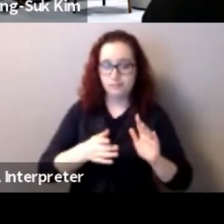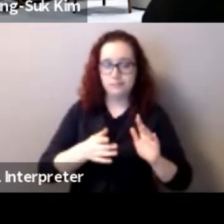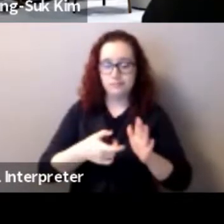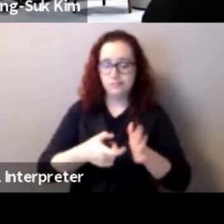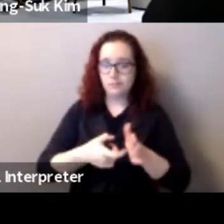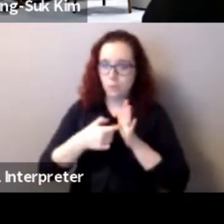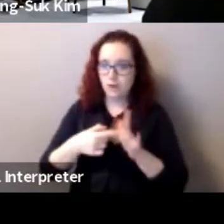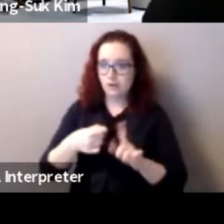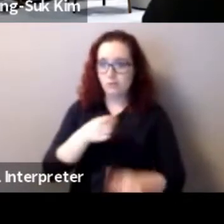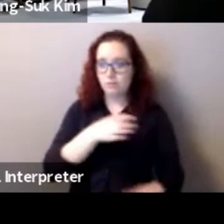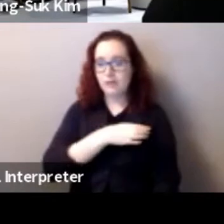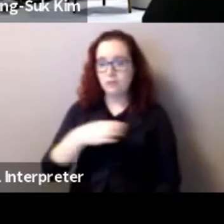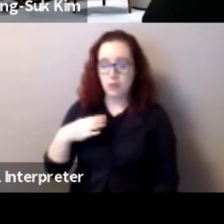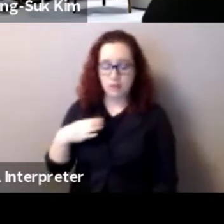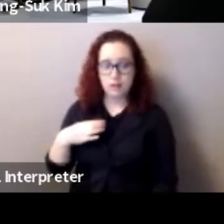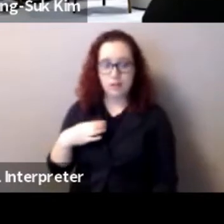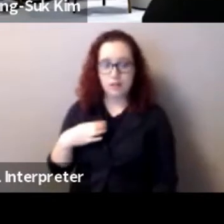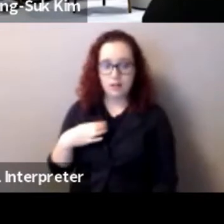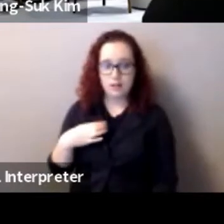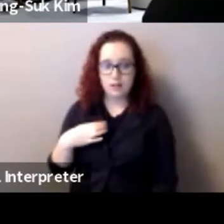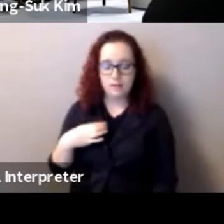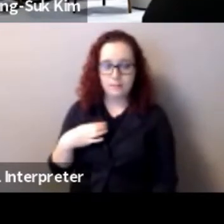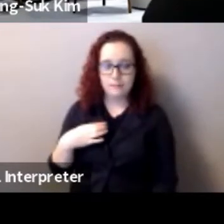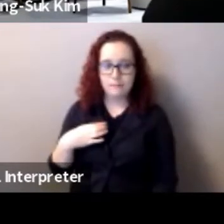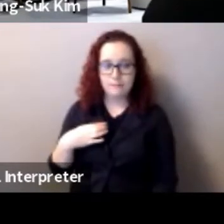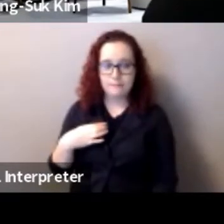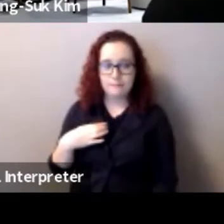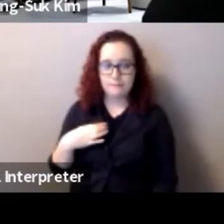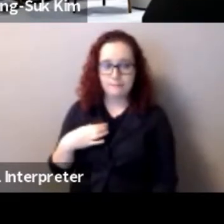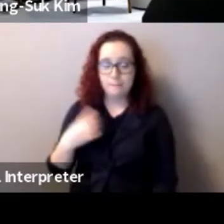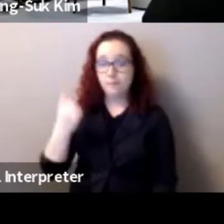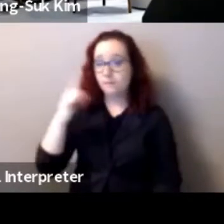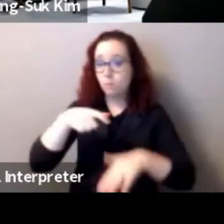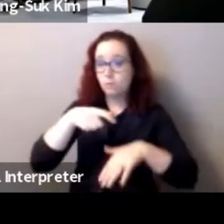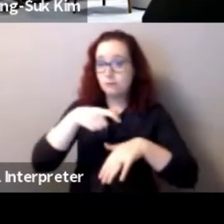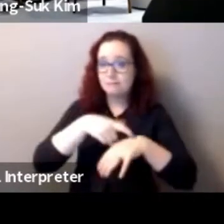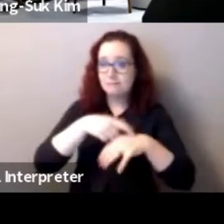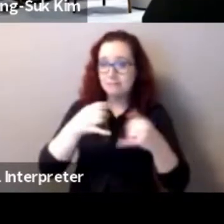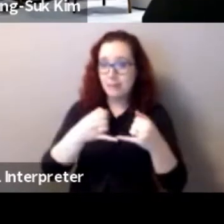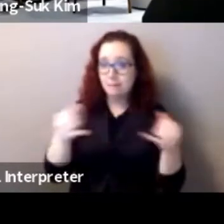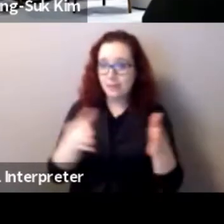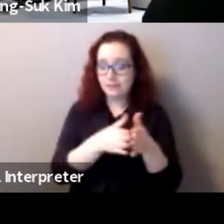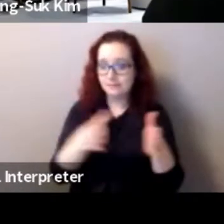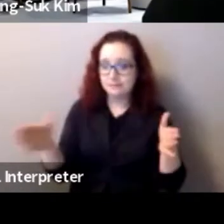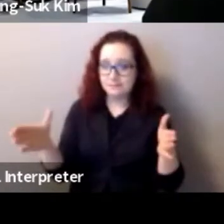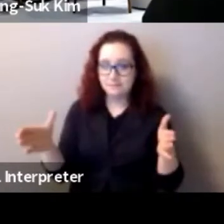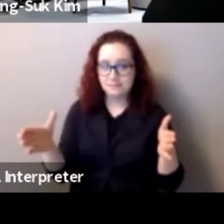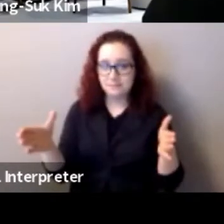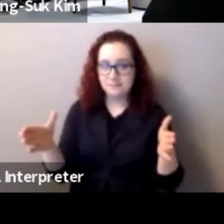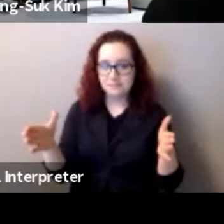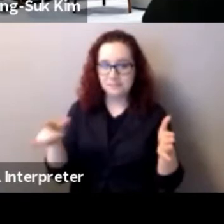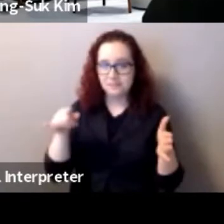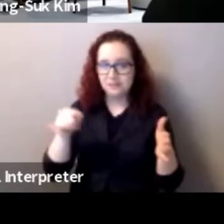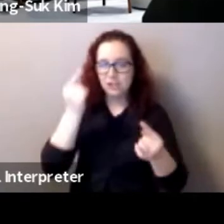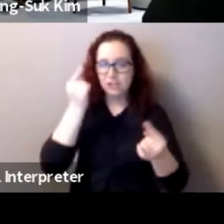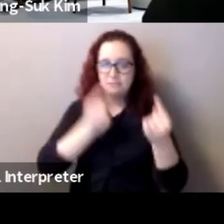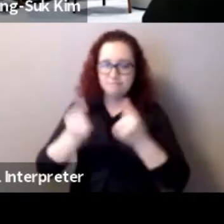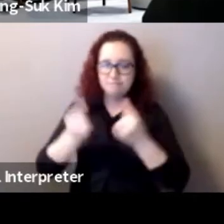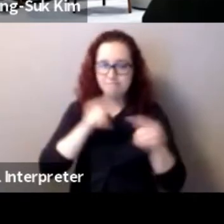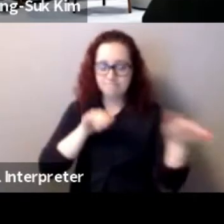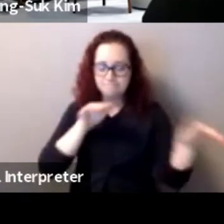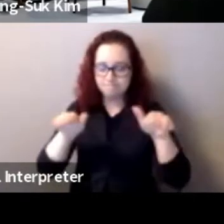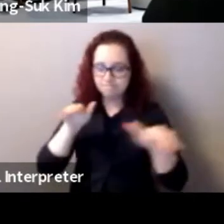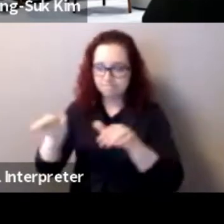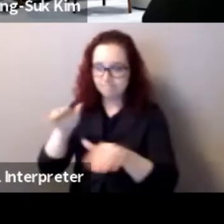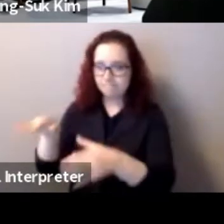Council. And in terms of the timeline, you should be thinking about a call for nominations